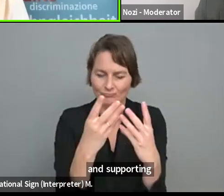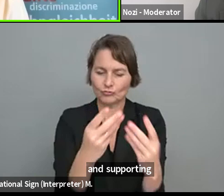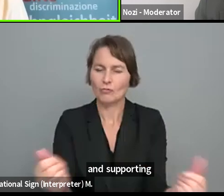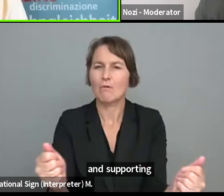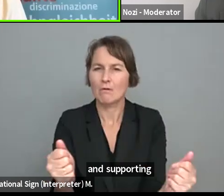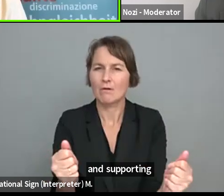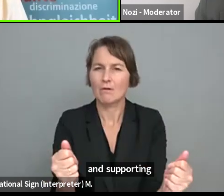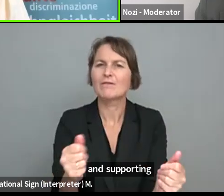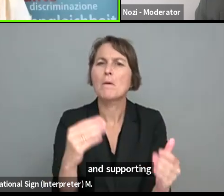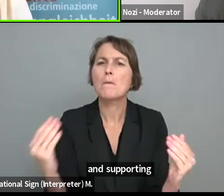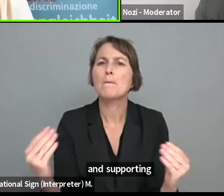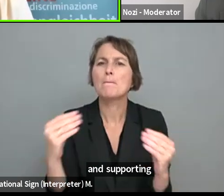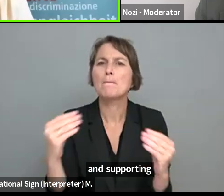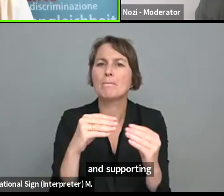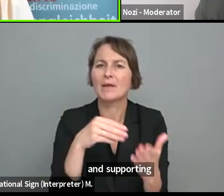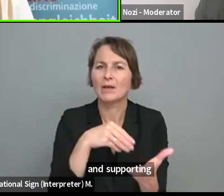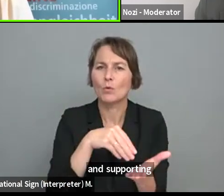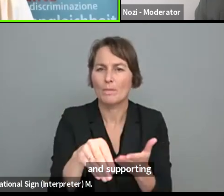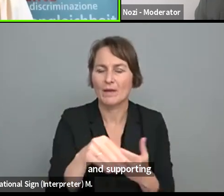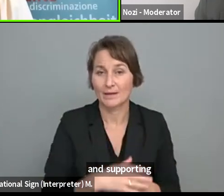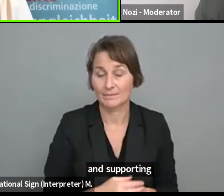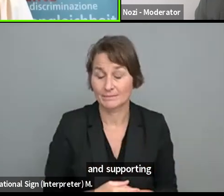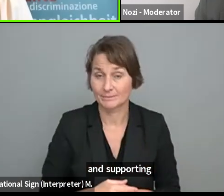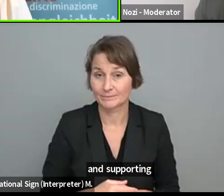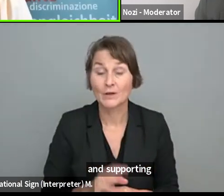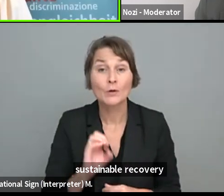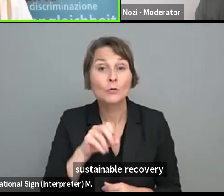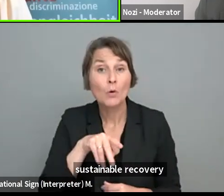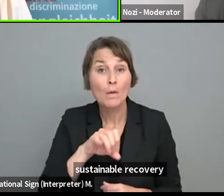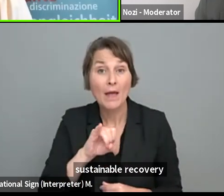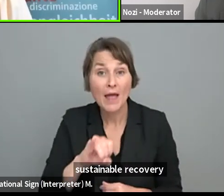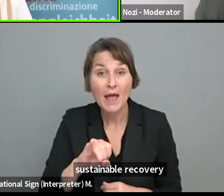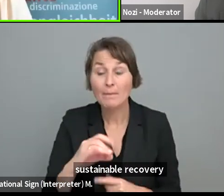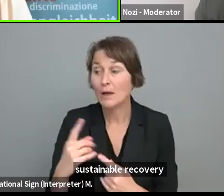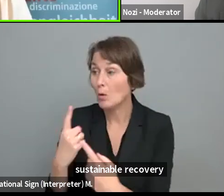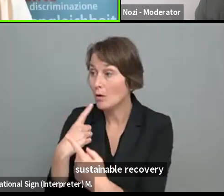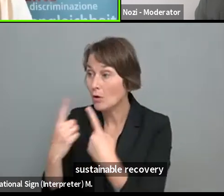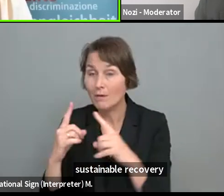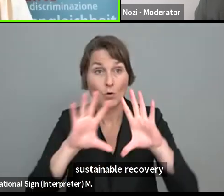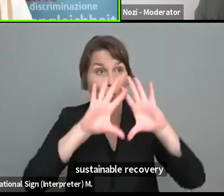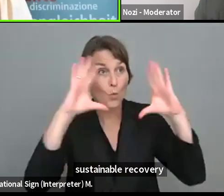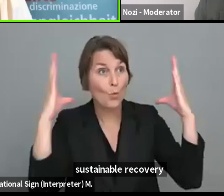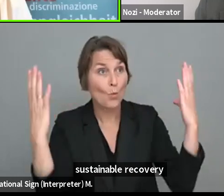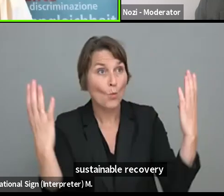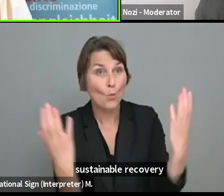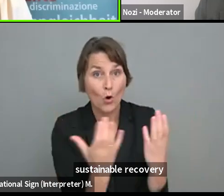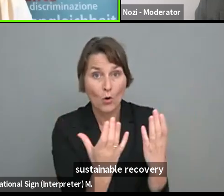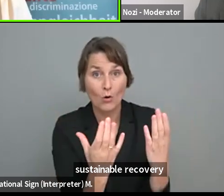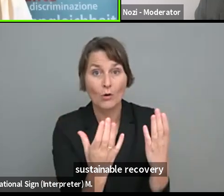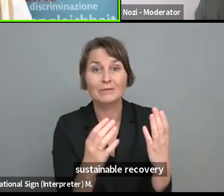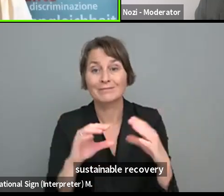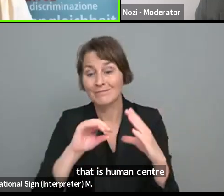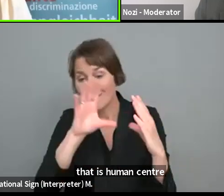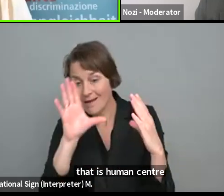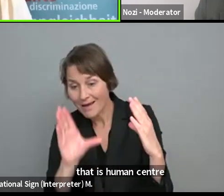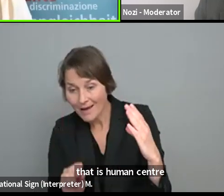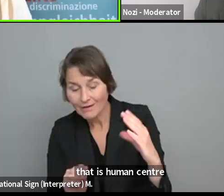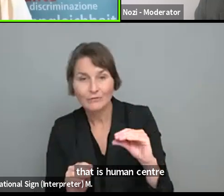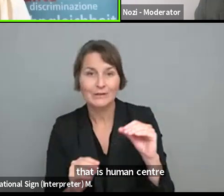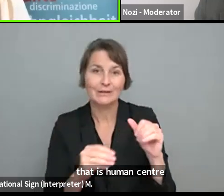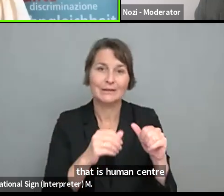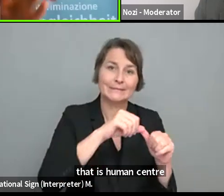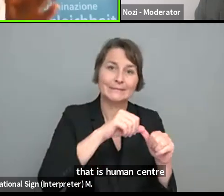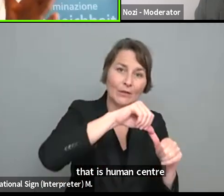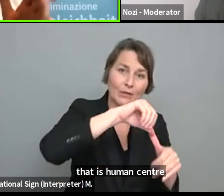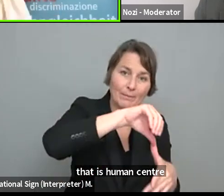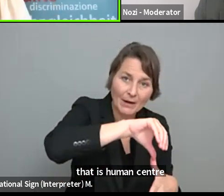will promote similar conversations in Asia, Latin America, and Africa in the near future.